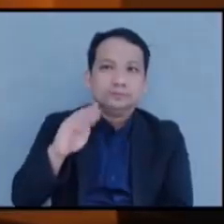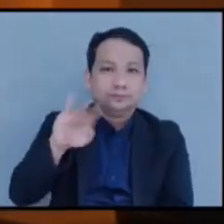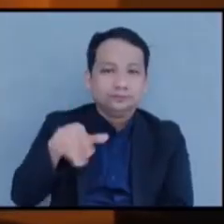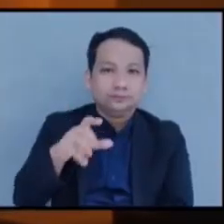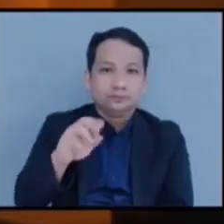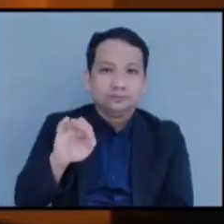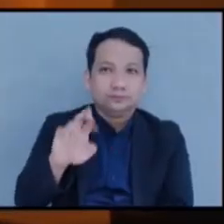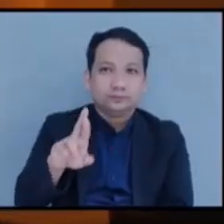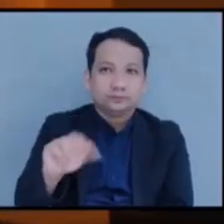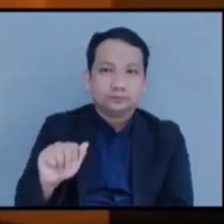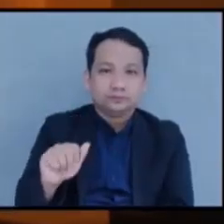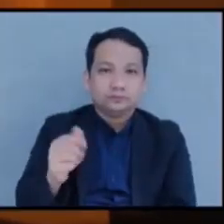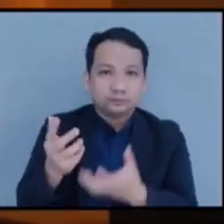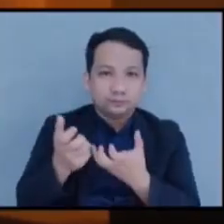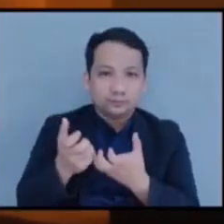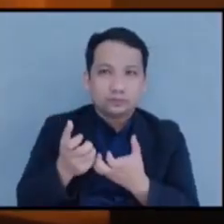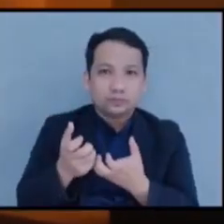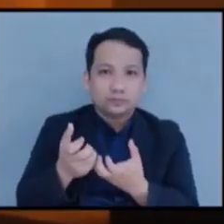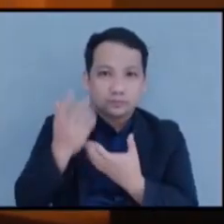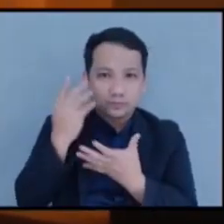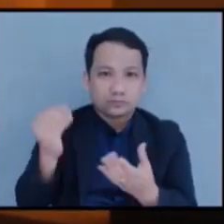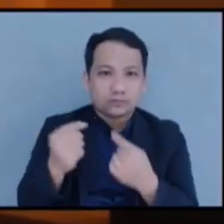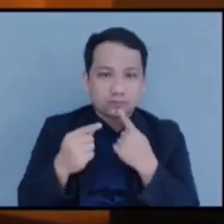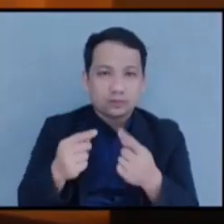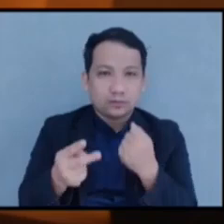want OFWs to save